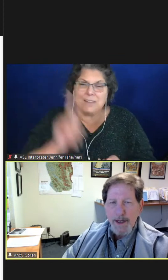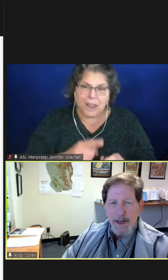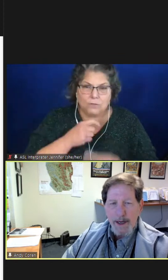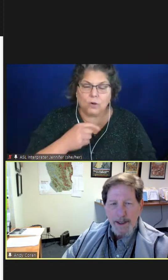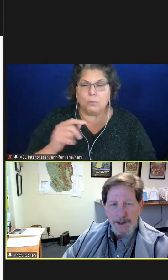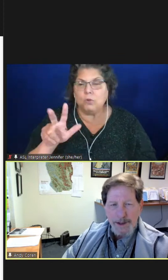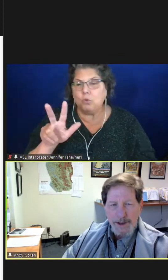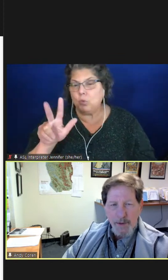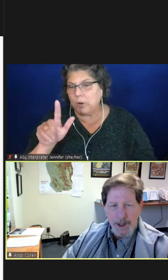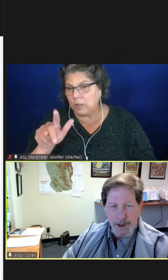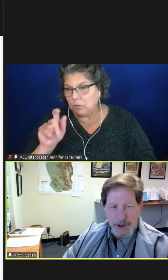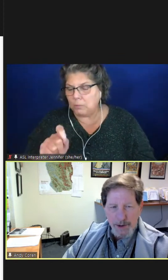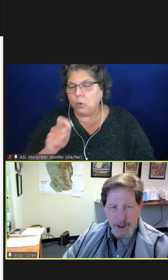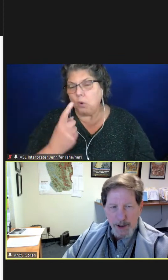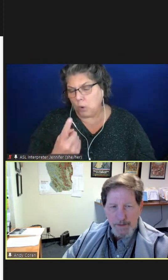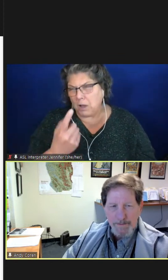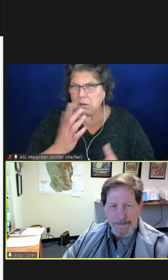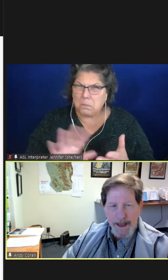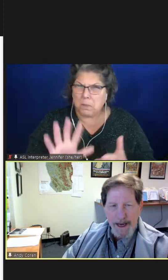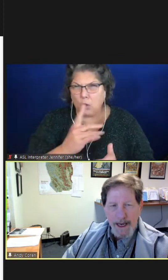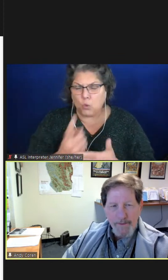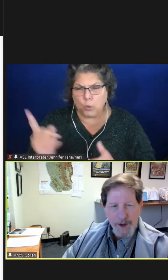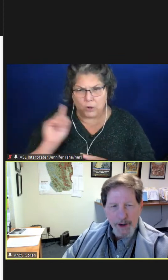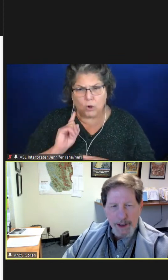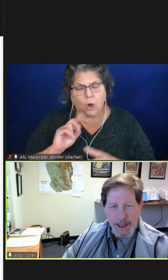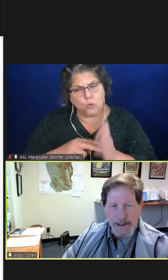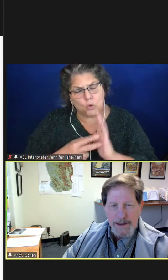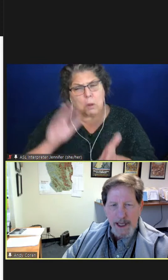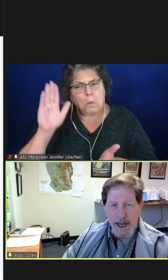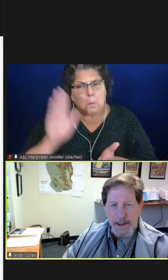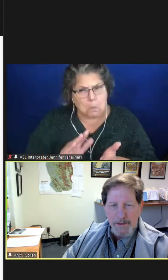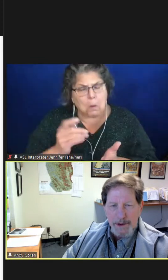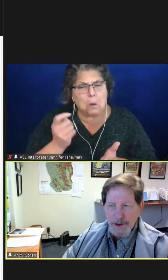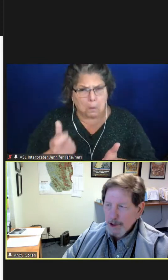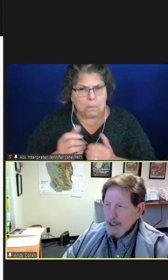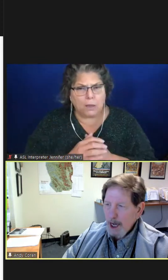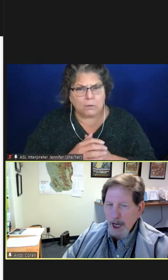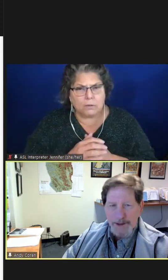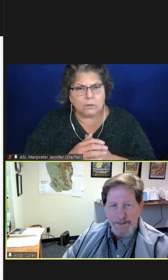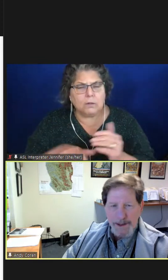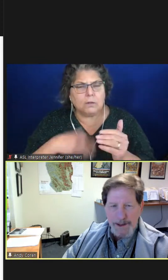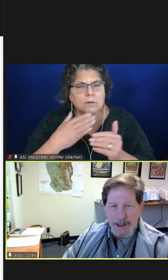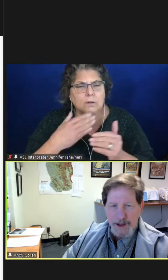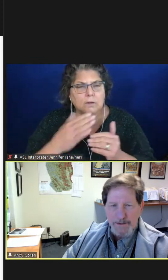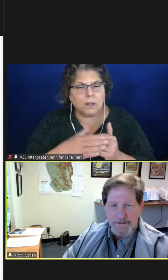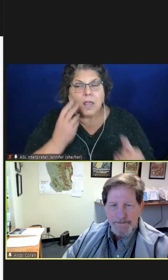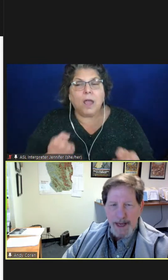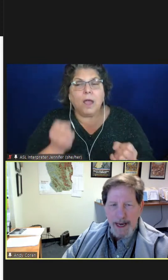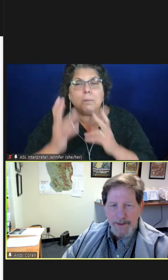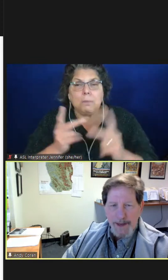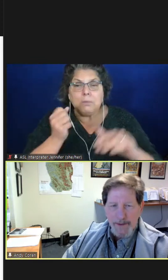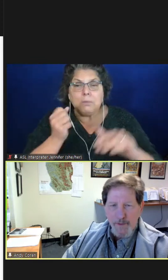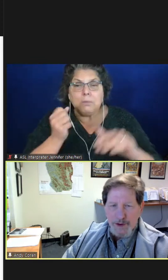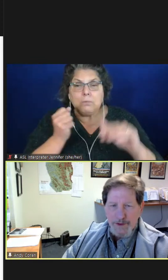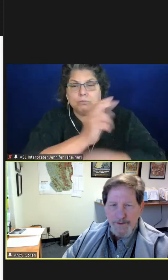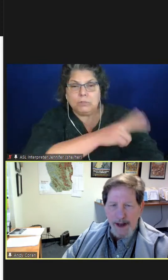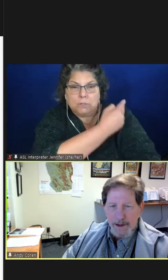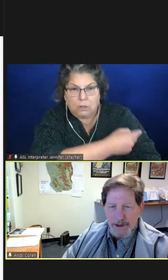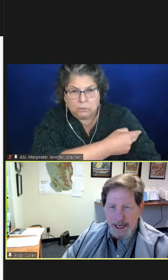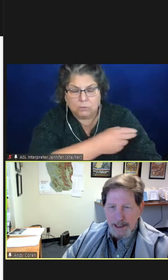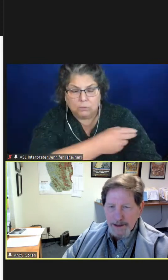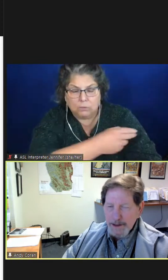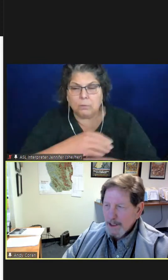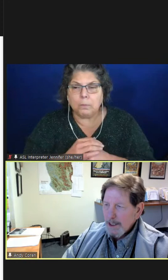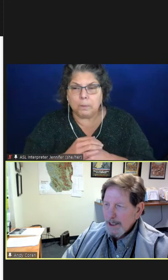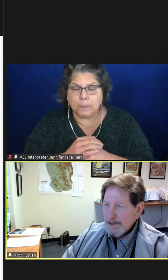23.1 just a week or so ago. If we go to the next slide, we should look at hospitalization, and that of course